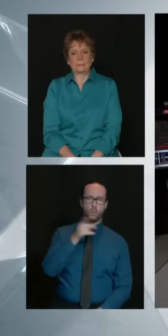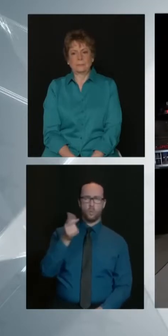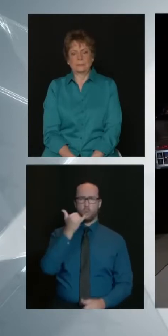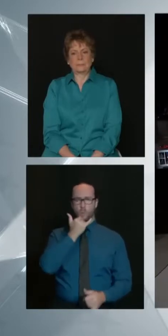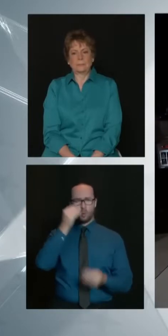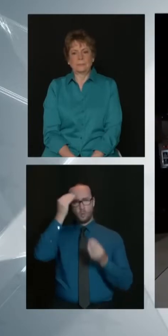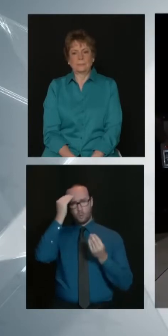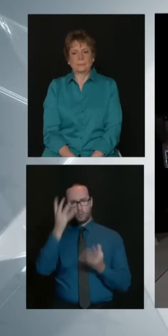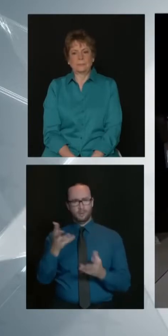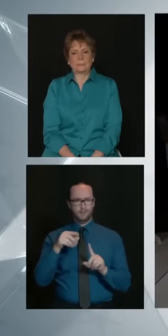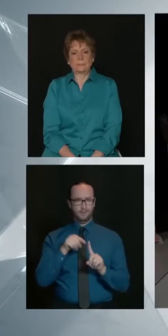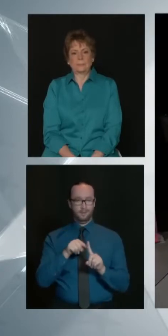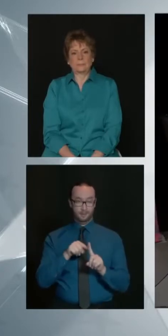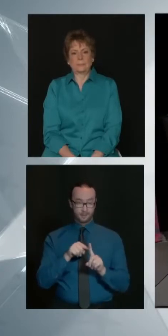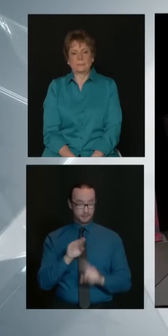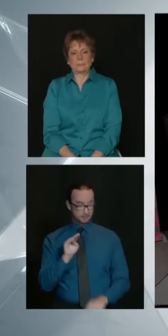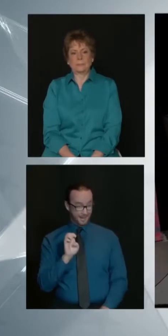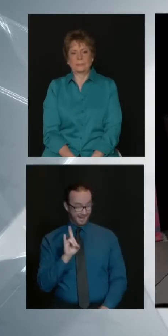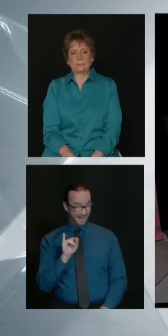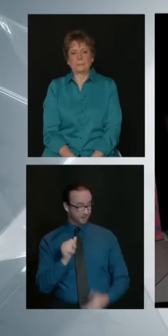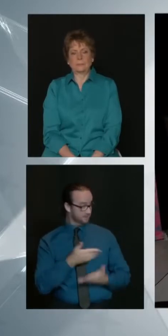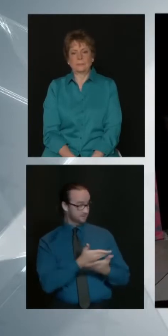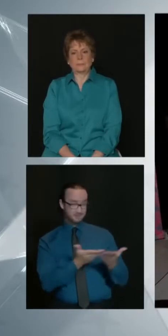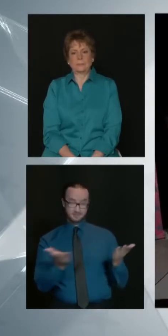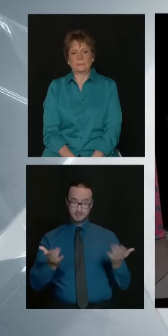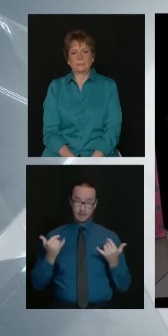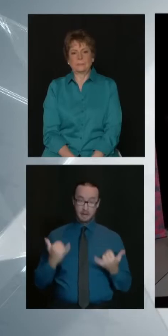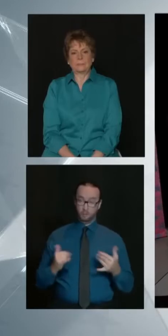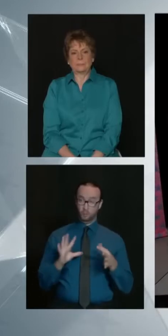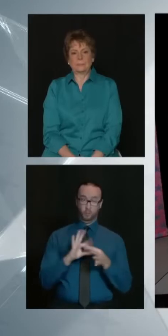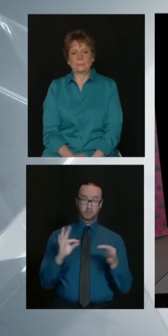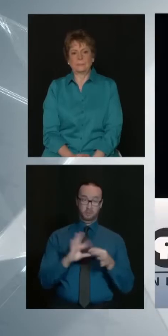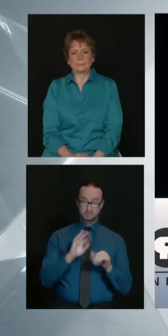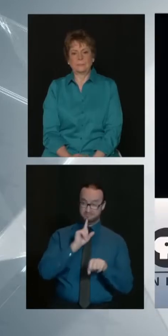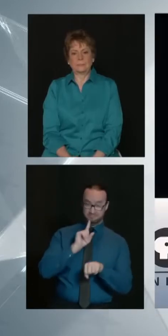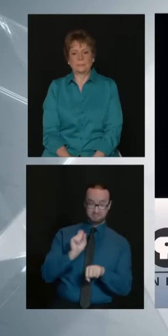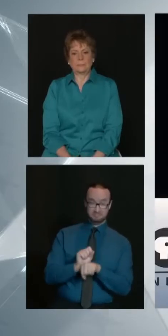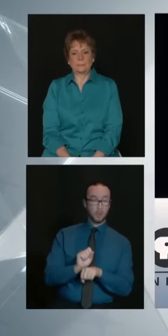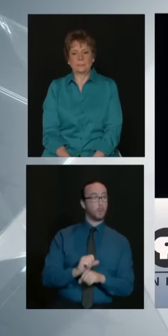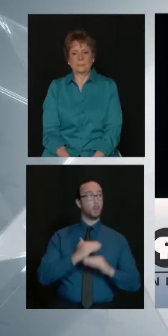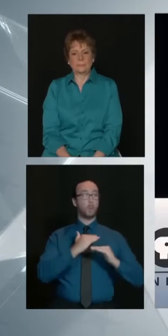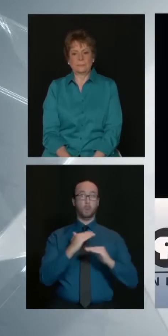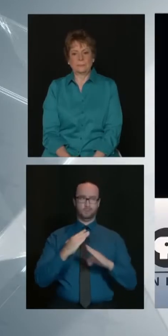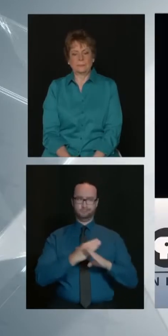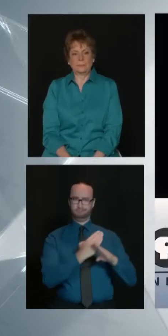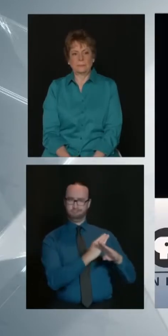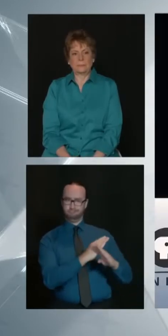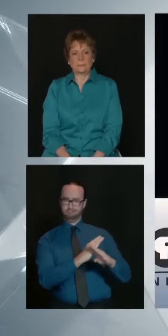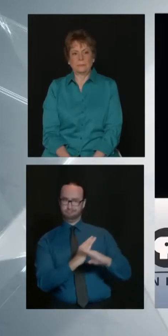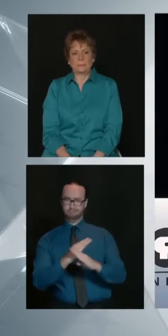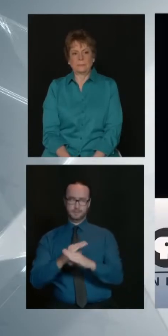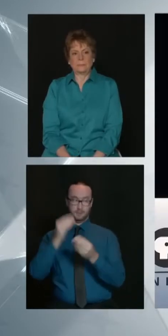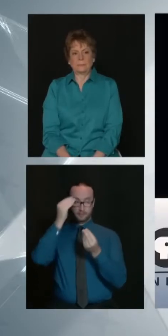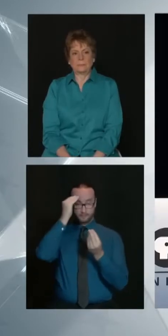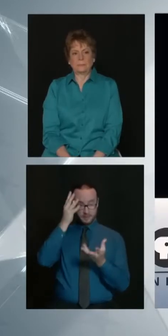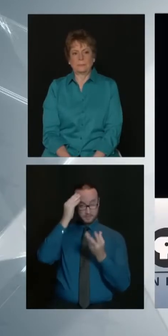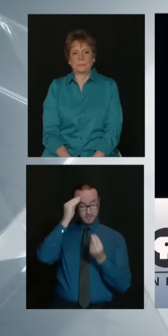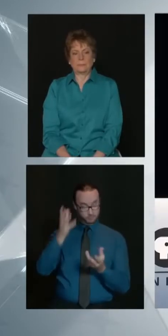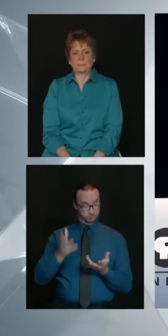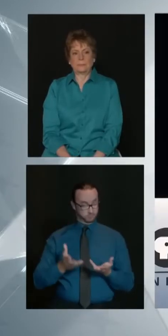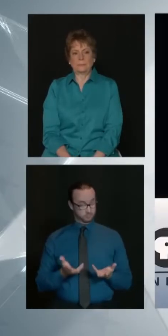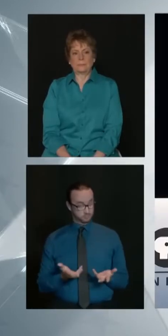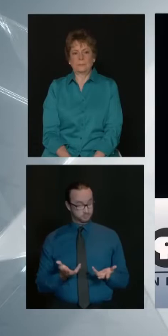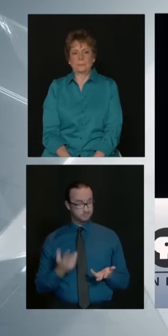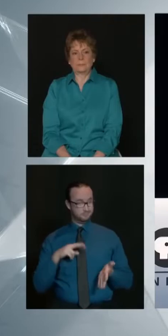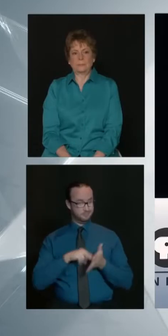big tech and apparently federal law enforcement censor information about presidential candidates, well, I think people start to worry about the integrity of their